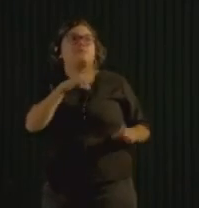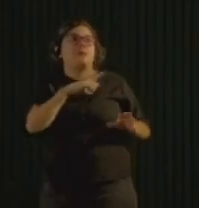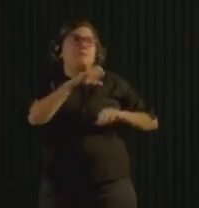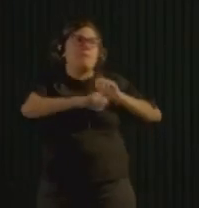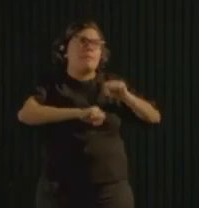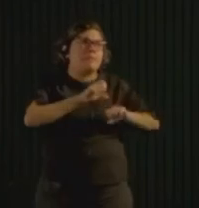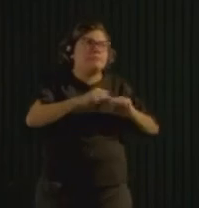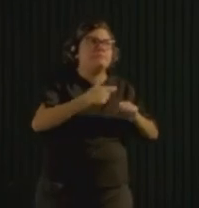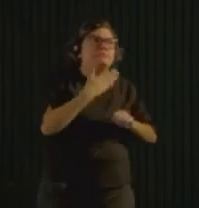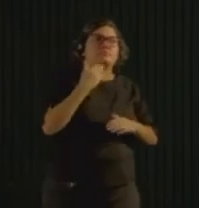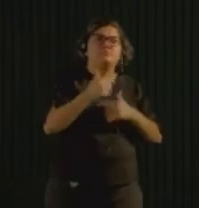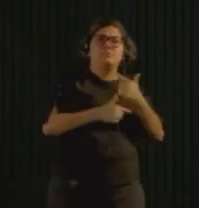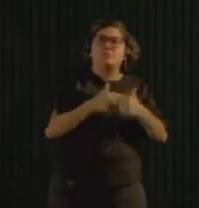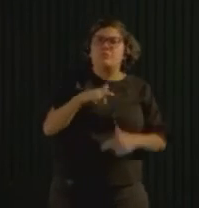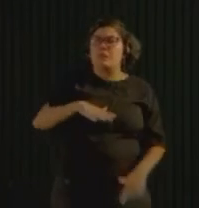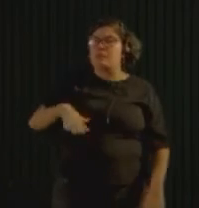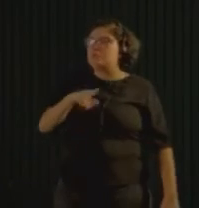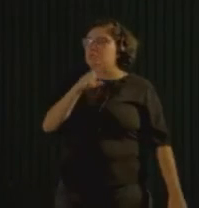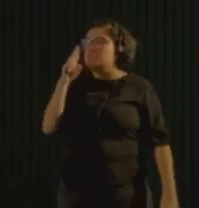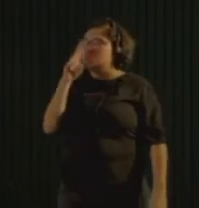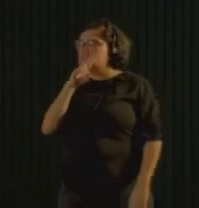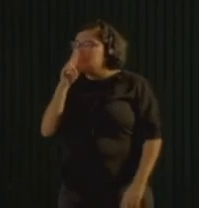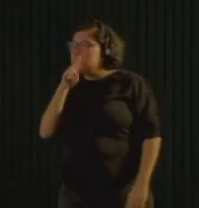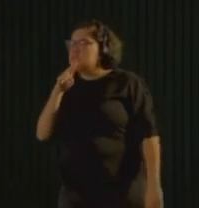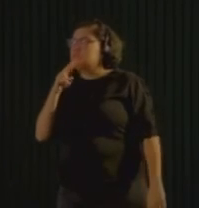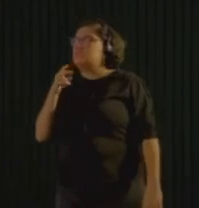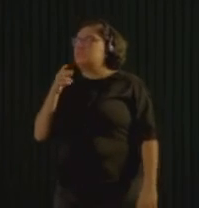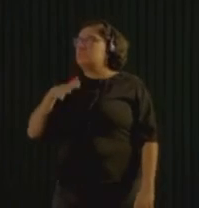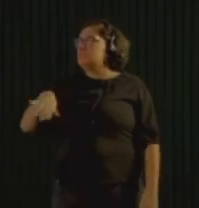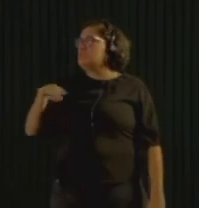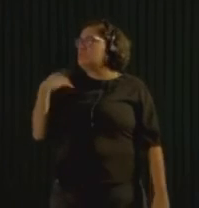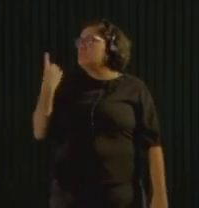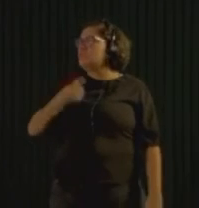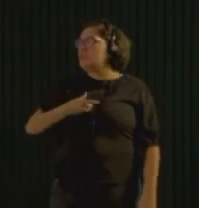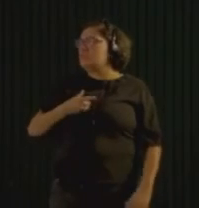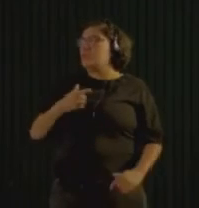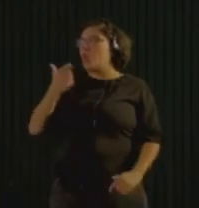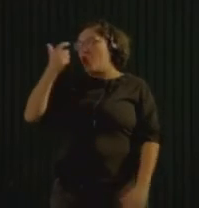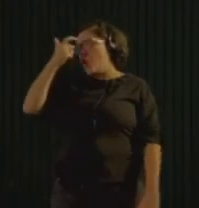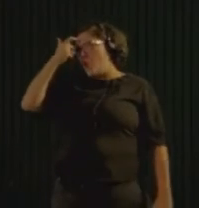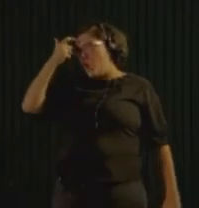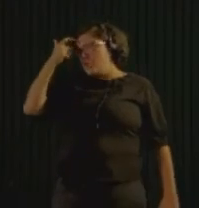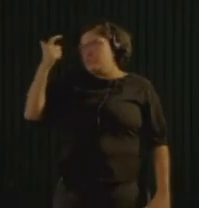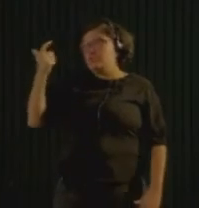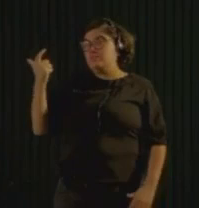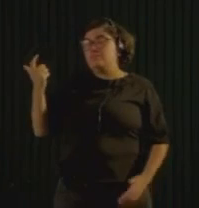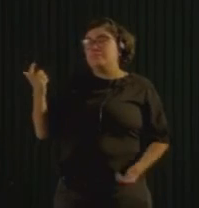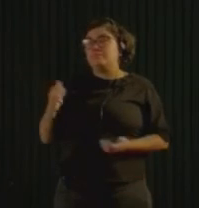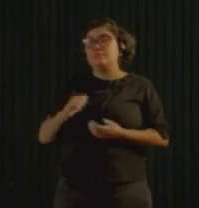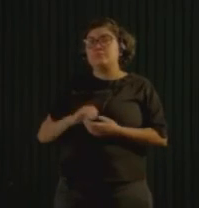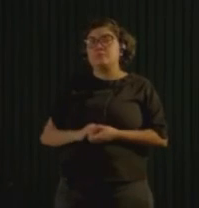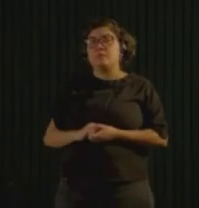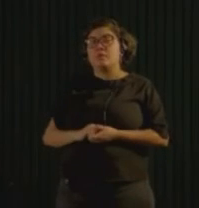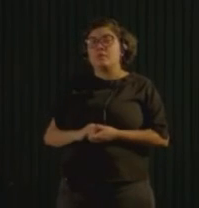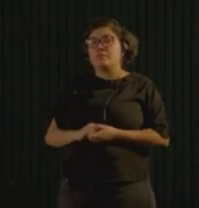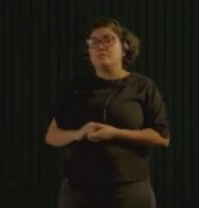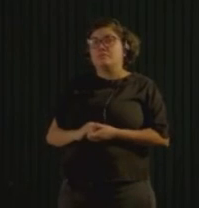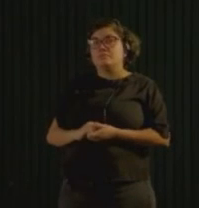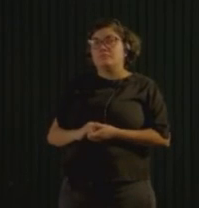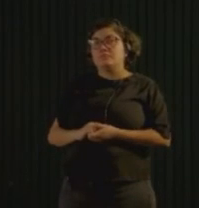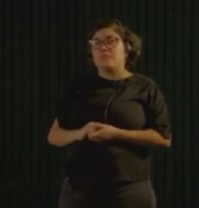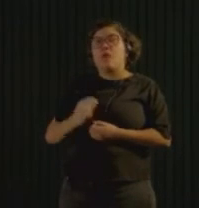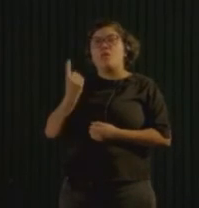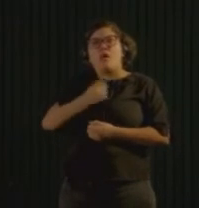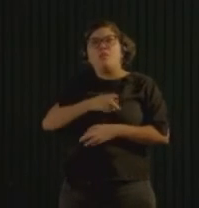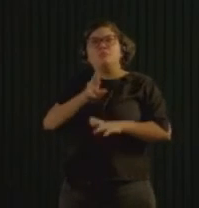with our thought process, which has been challenging before. So we really look forward to growing the foundation and seeing how we can grow its